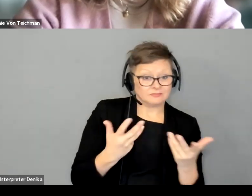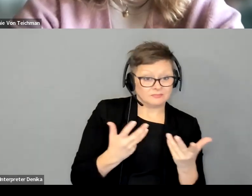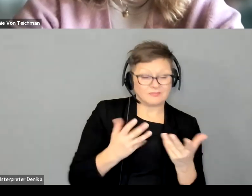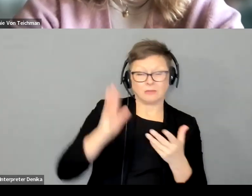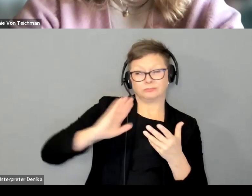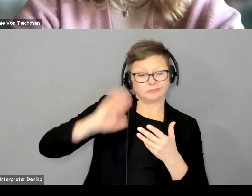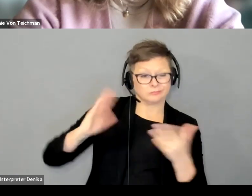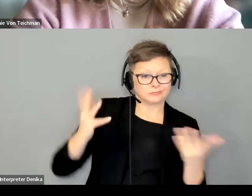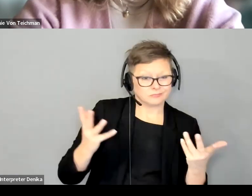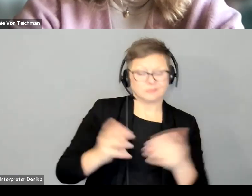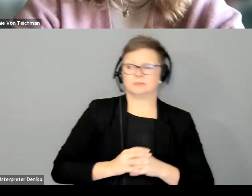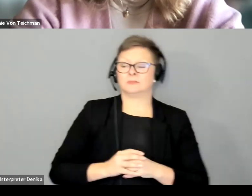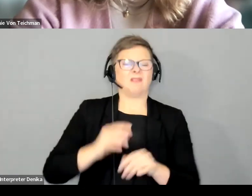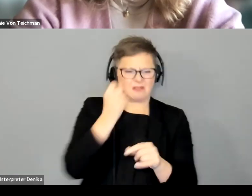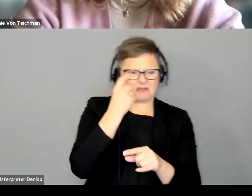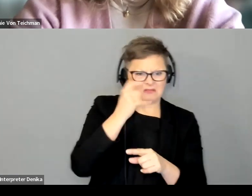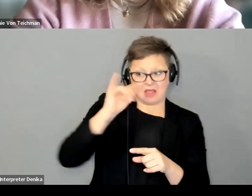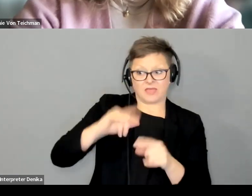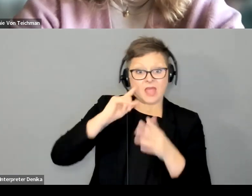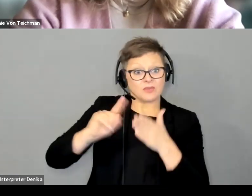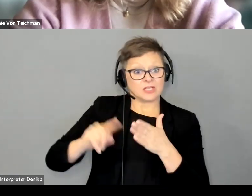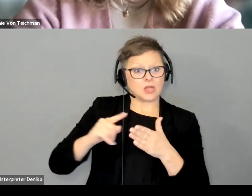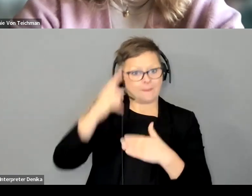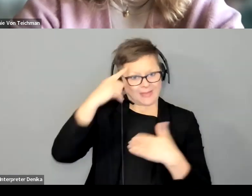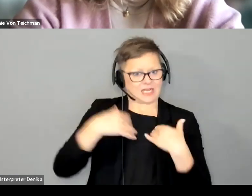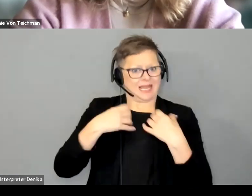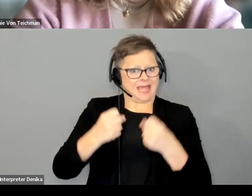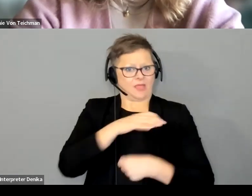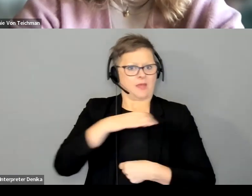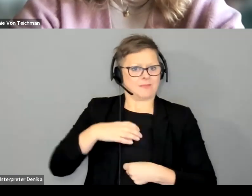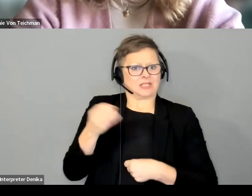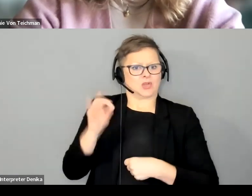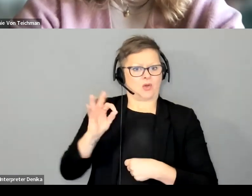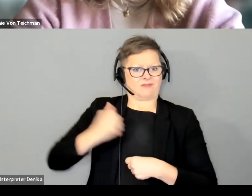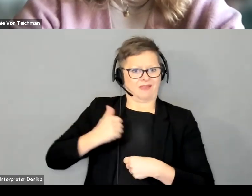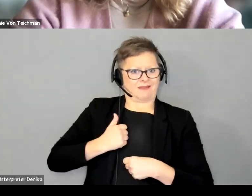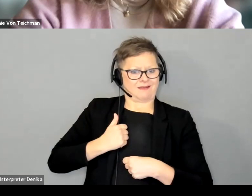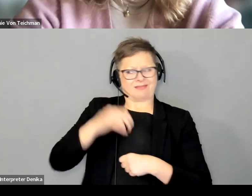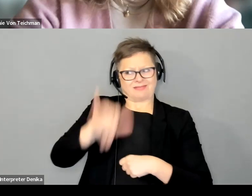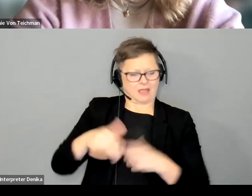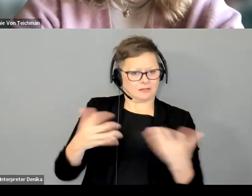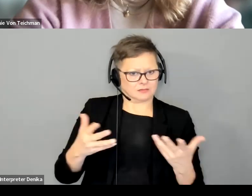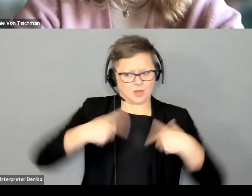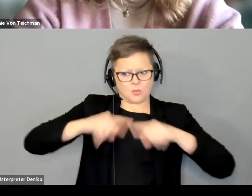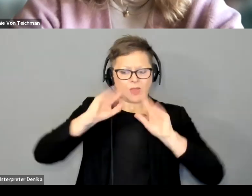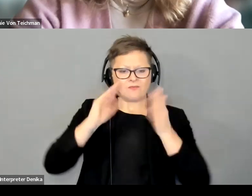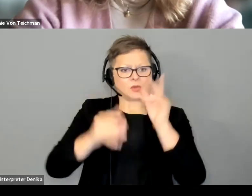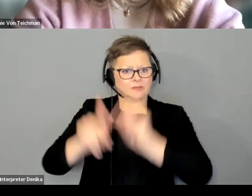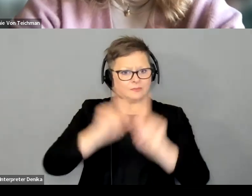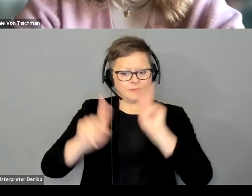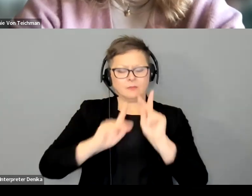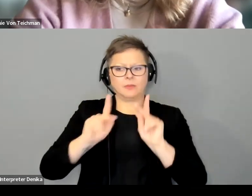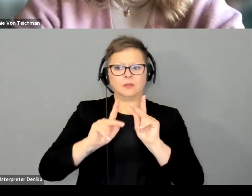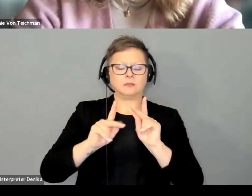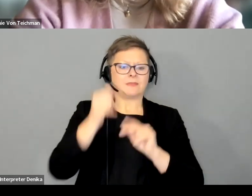and this research was specifically through the Mental Health Commission of Canada, and we focused on people living with mental illness. But one of